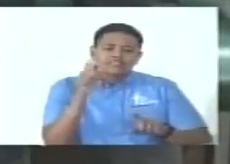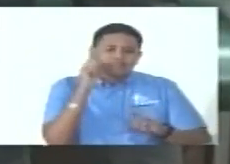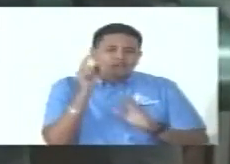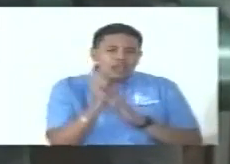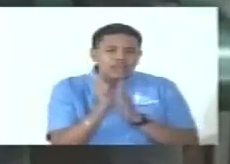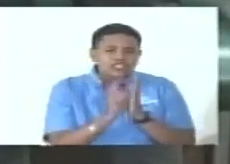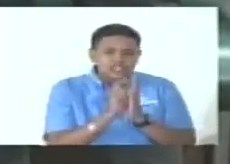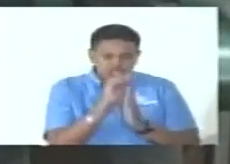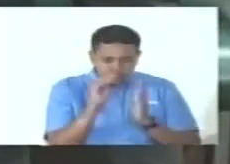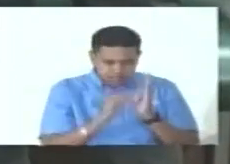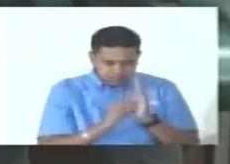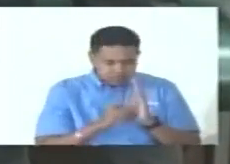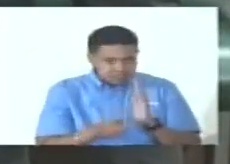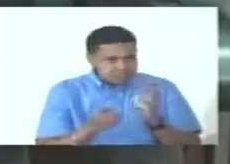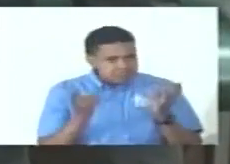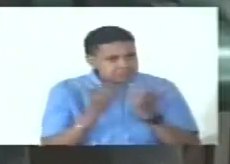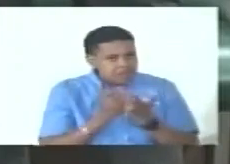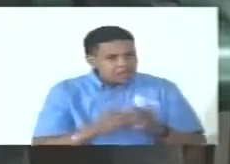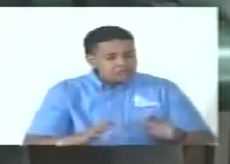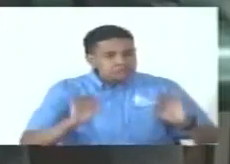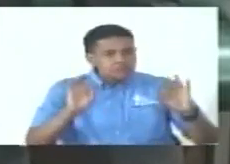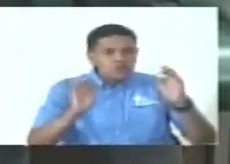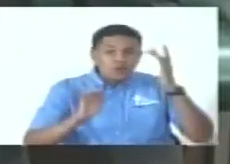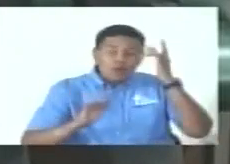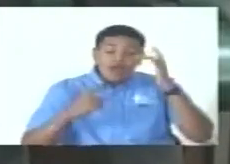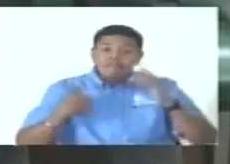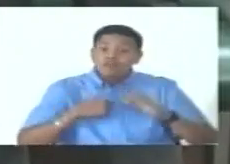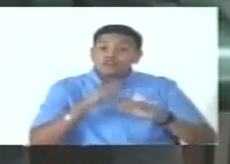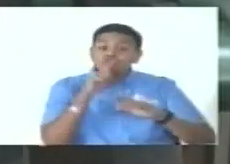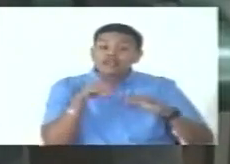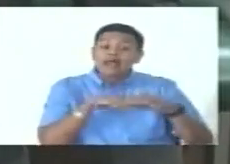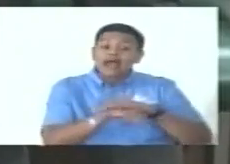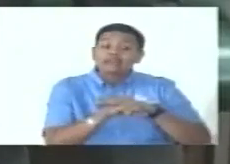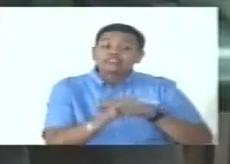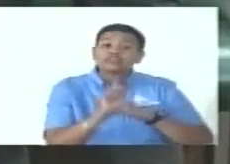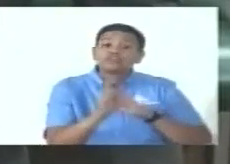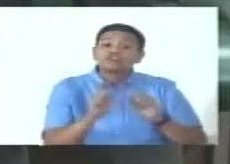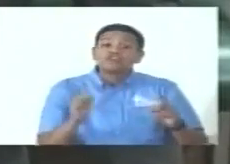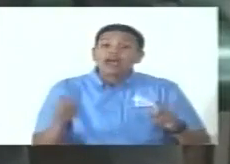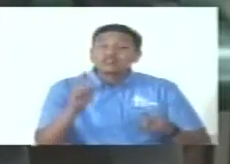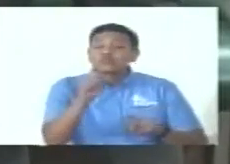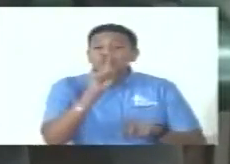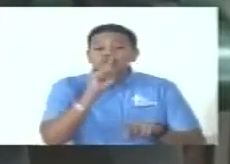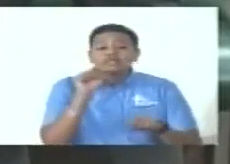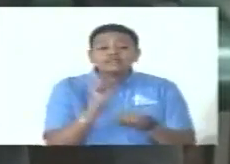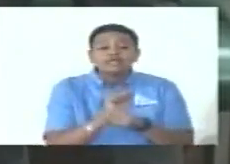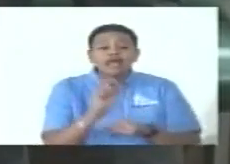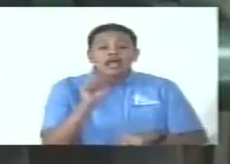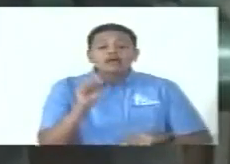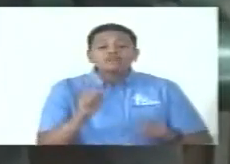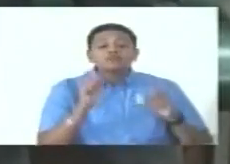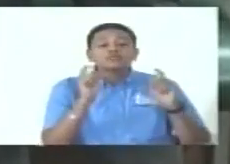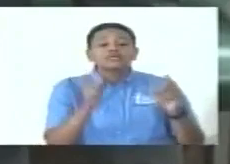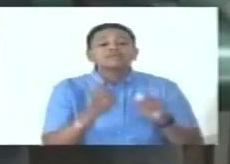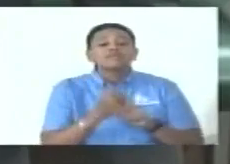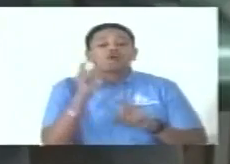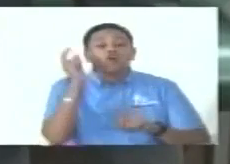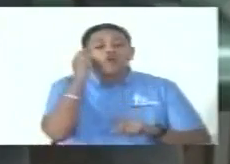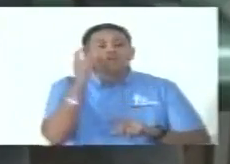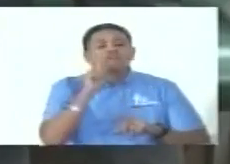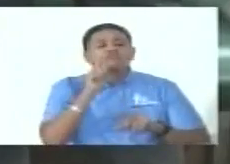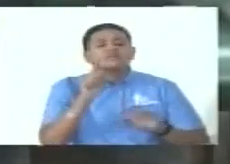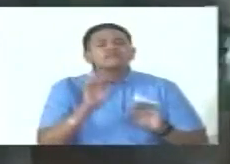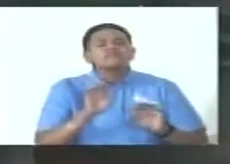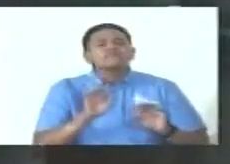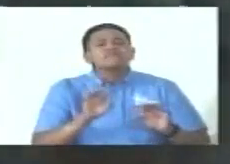this nature. Because in order to access the grants, you literally had to give the government